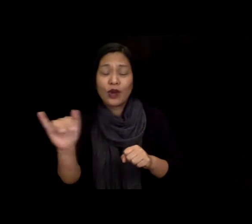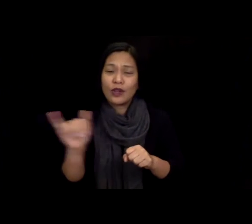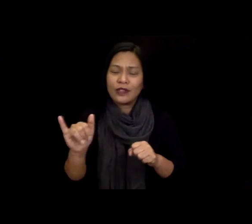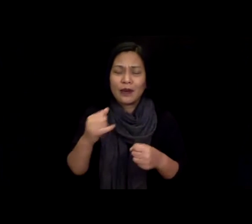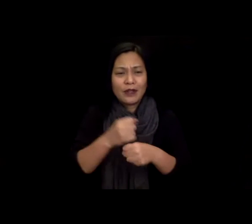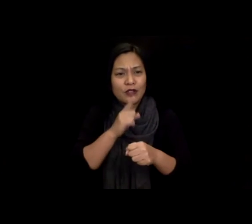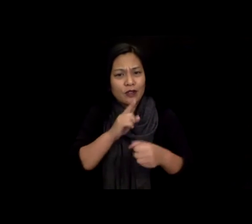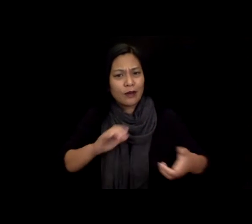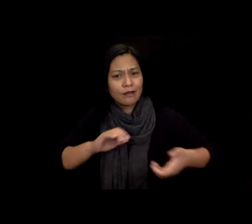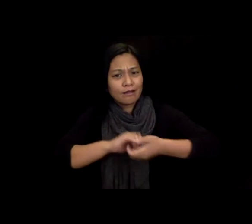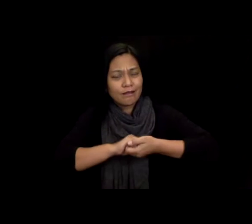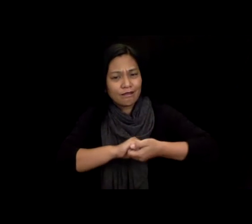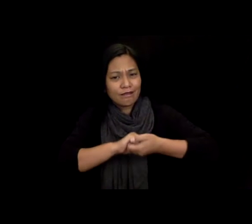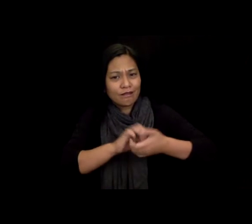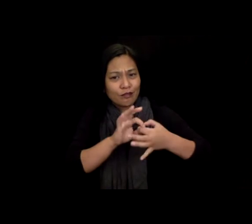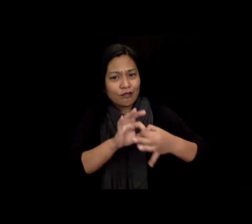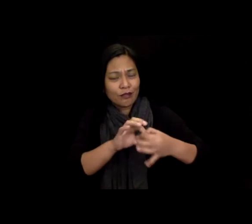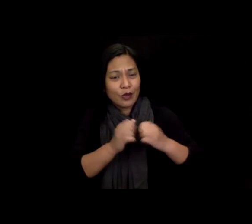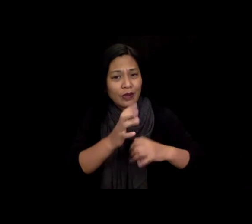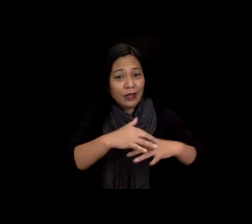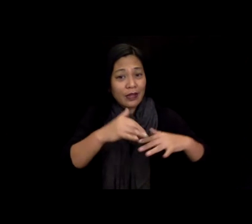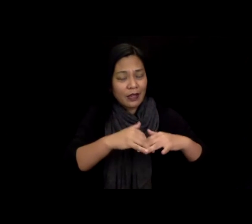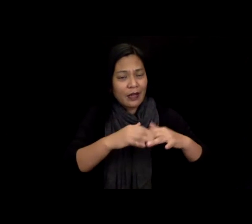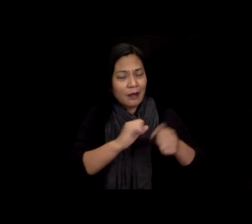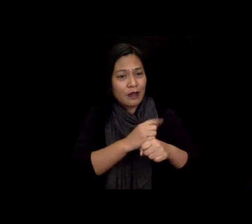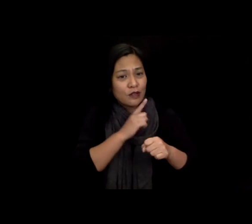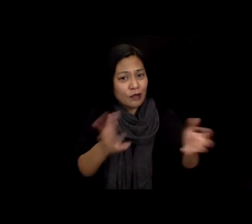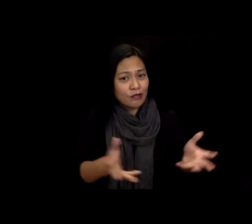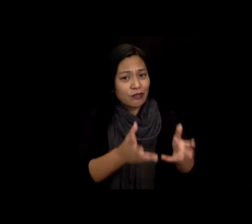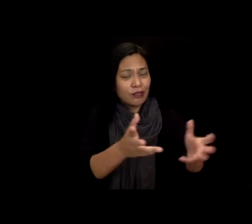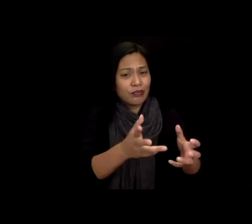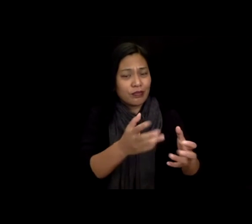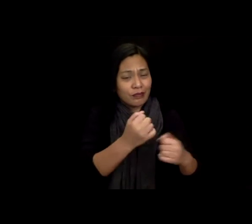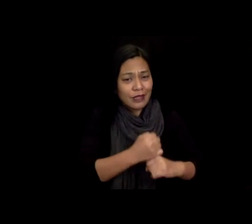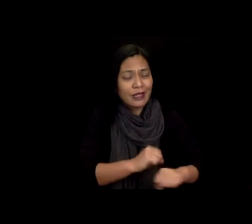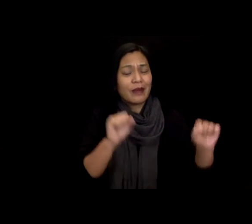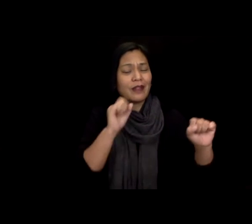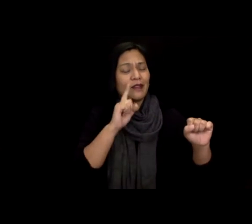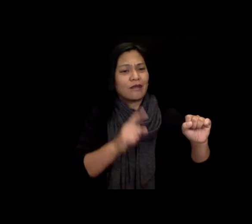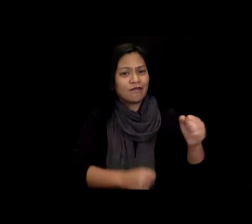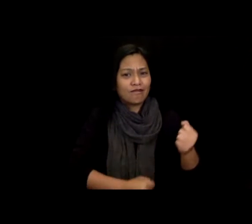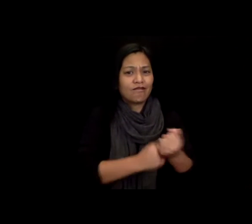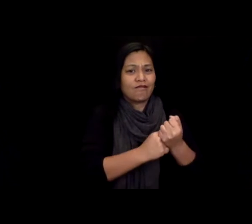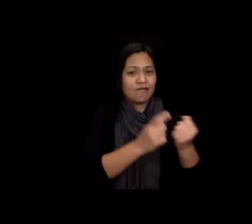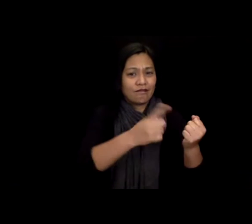Indigenous peoples exercising their sovereignty and working toward justice and freedom.